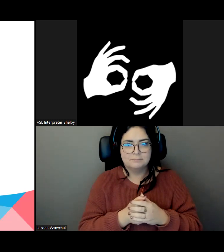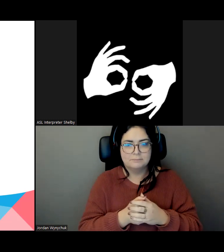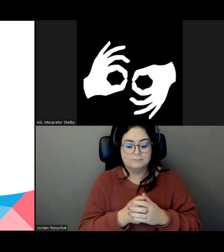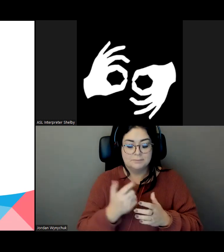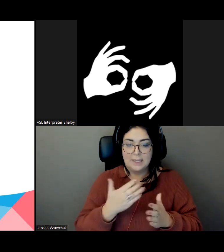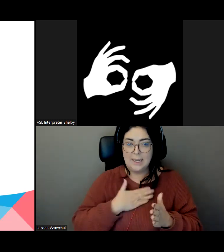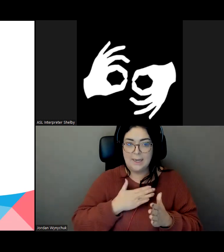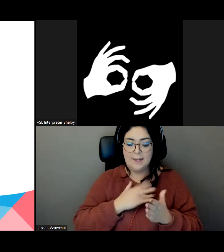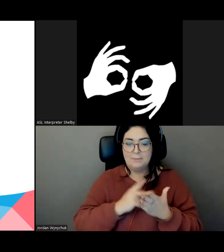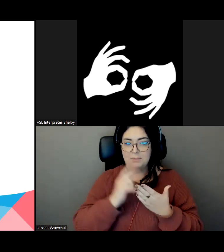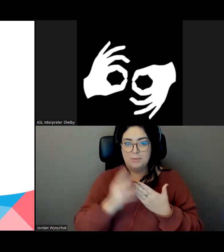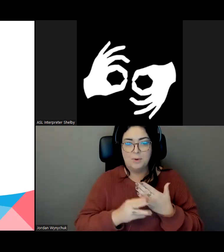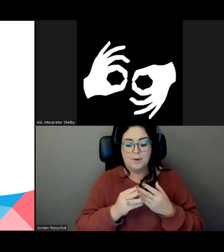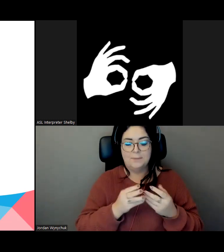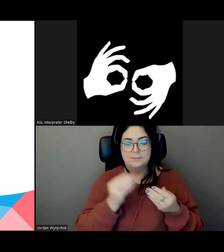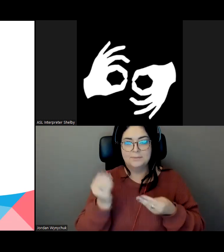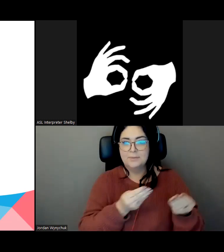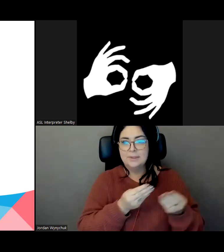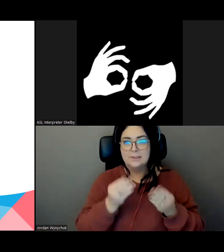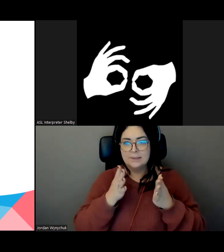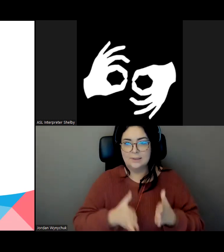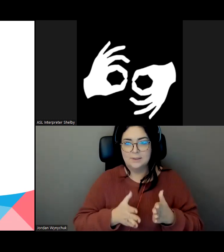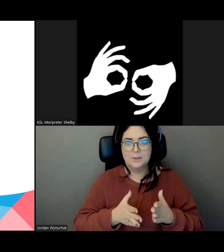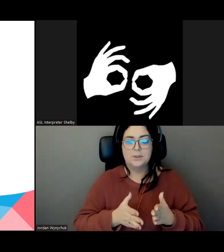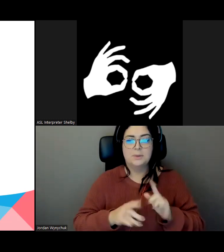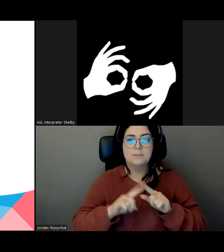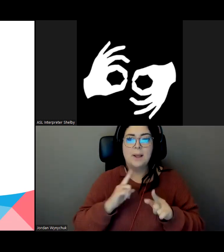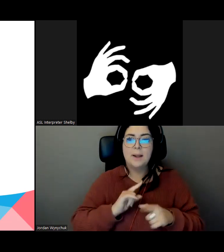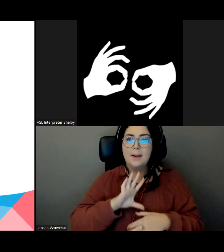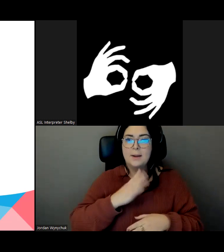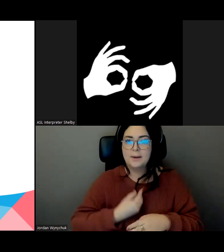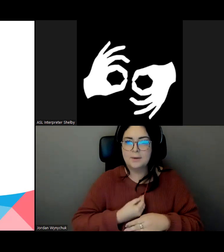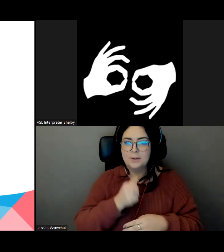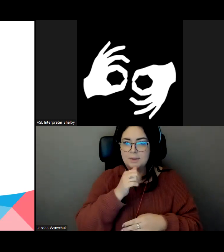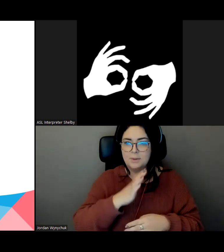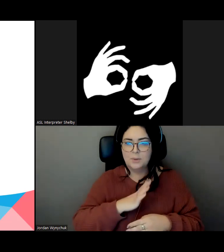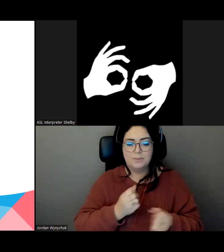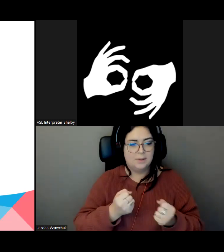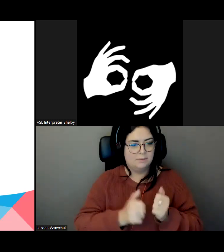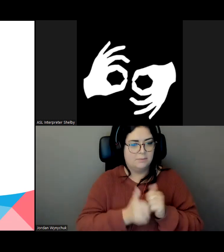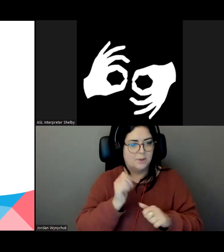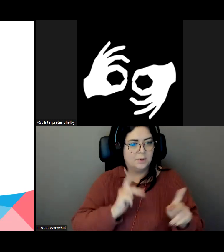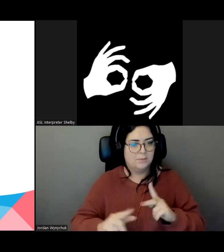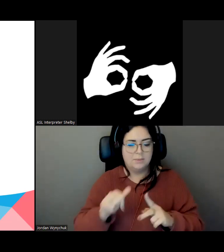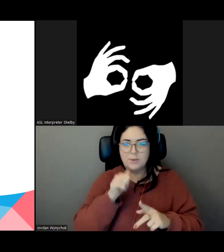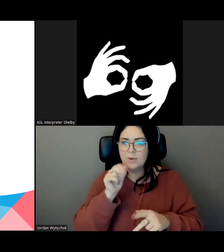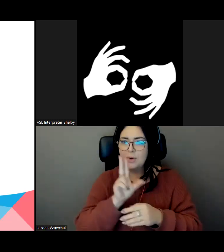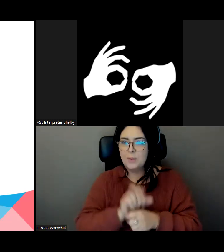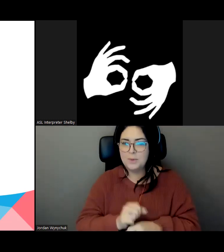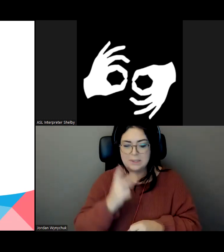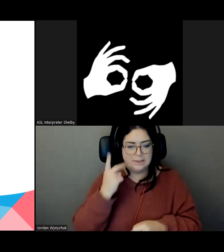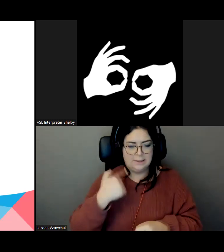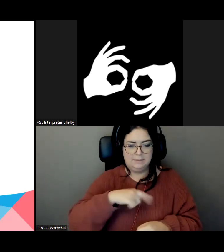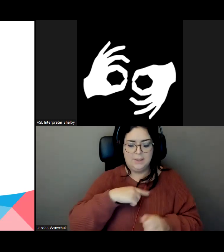program facilitator, because I identify as a trans woman. A lot of folks aren't used to seeing someone like me in a